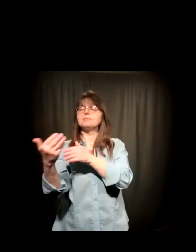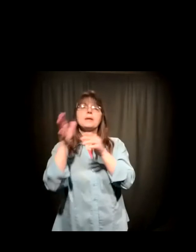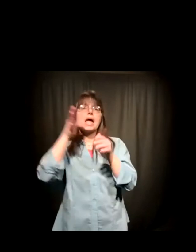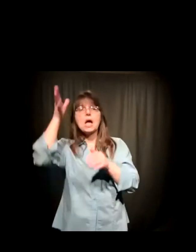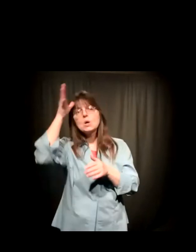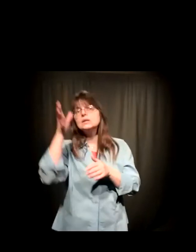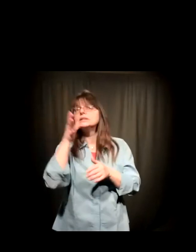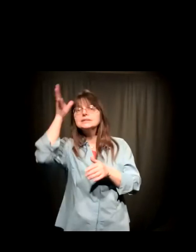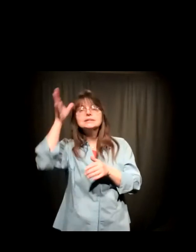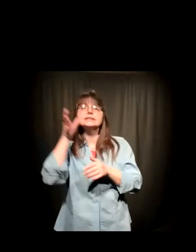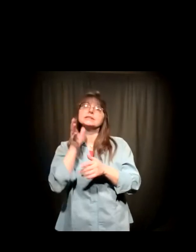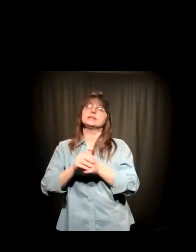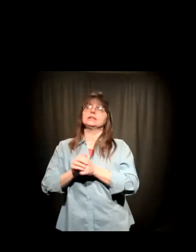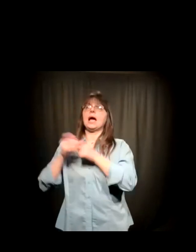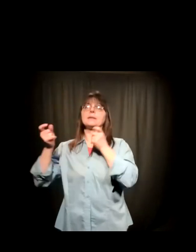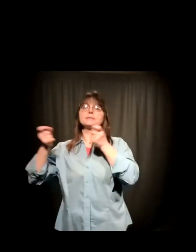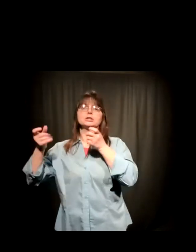do.